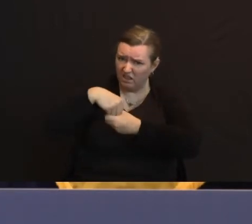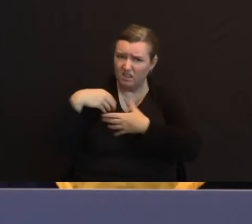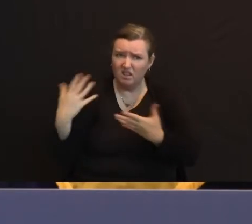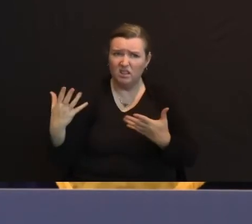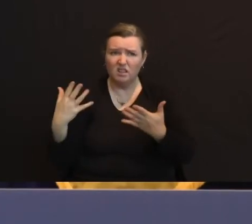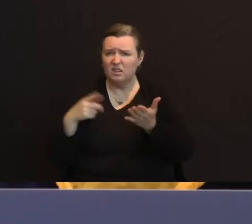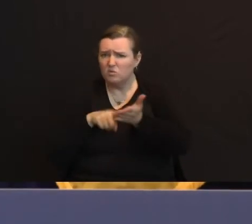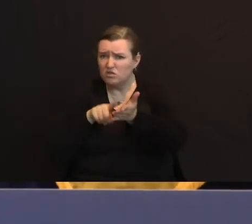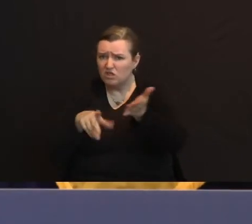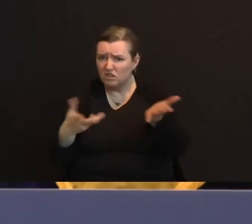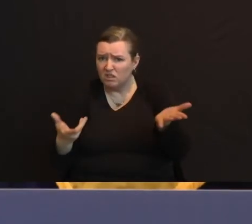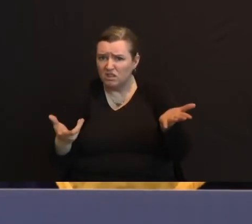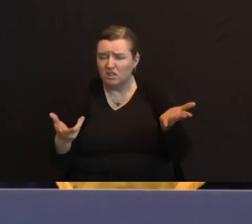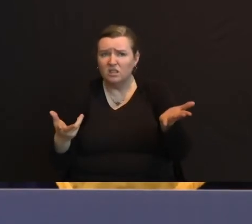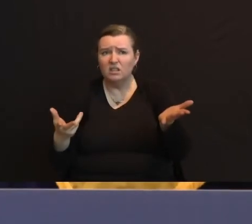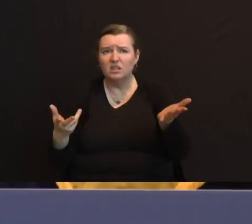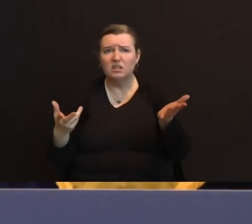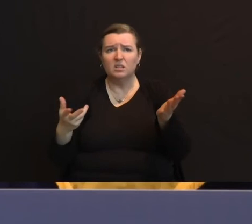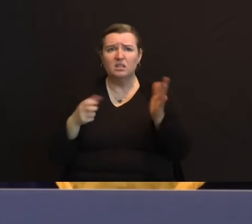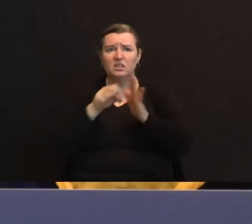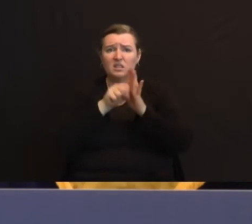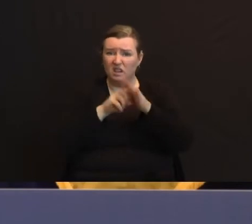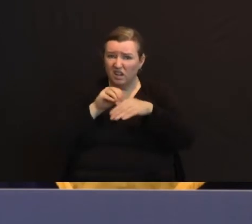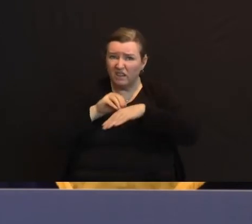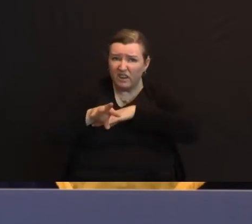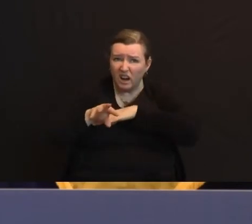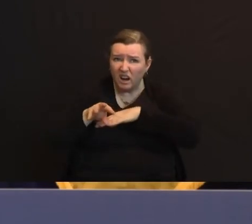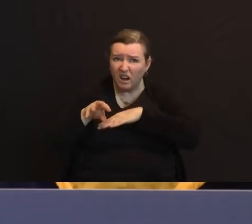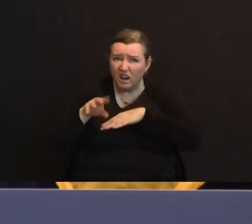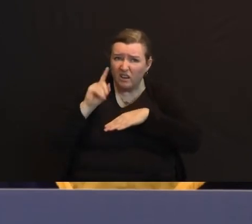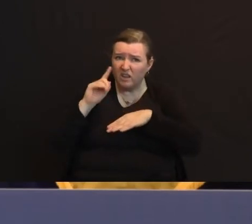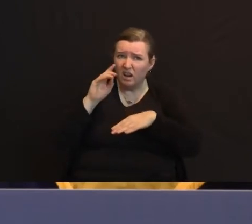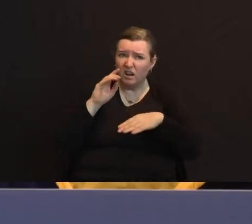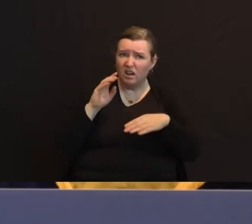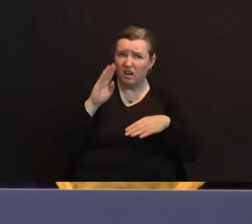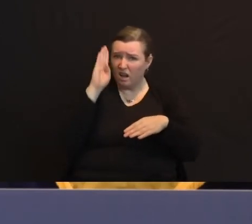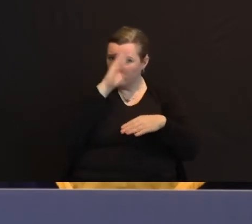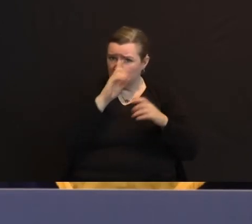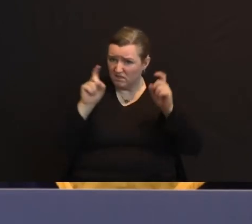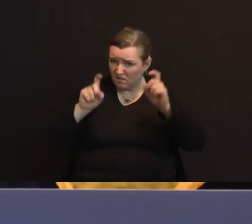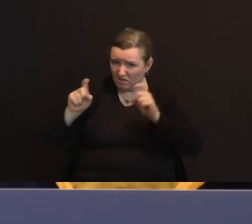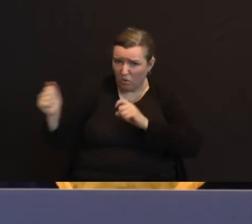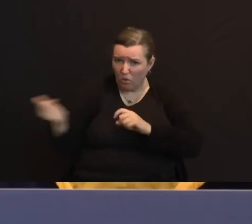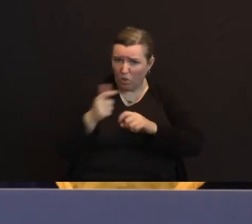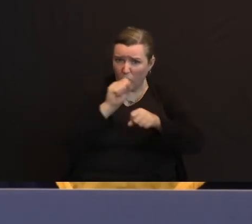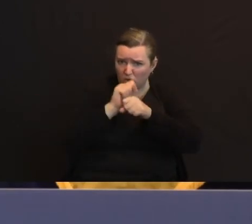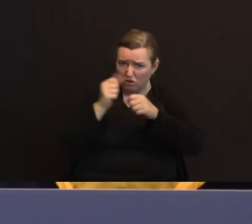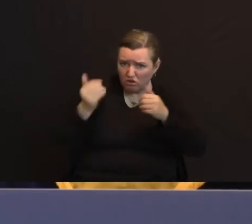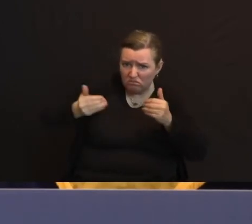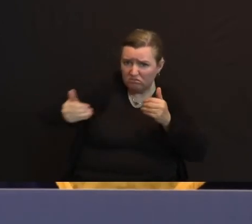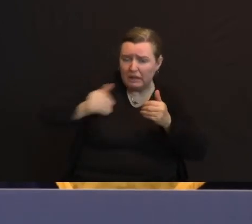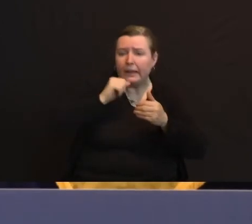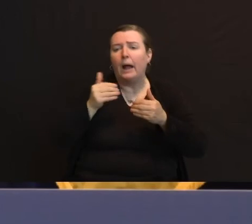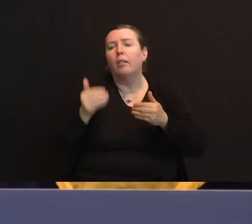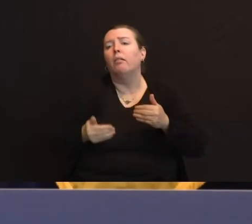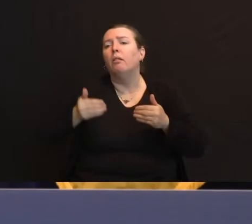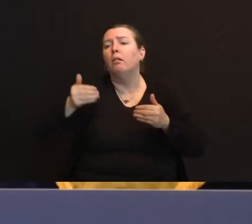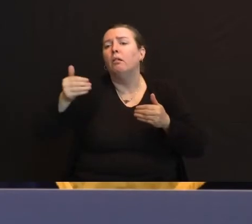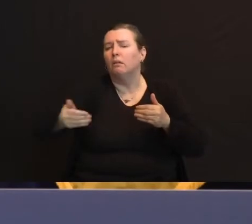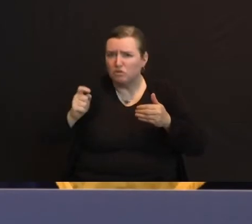employees should be tested? If not, does the department have any thoughts on this? I'm sorry if I missed this, but how many of the total hospitalizations are